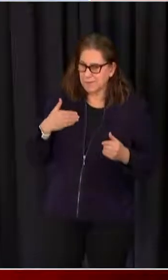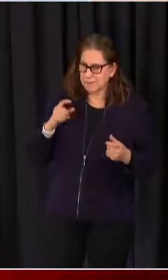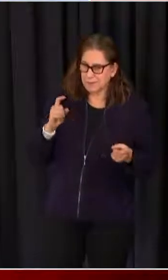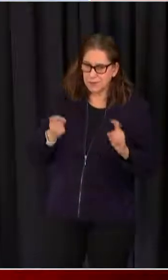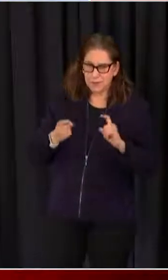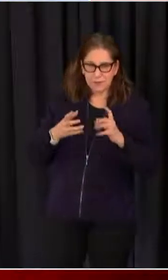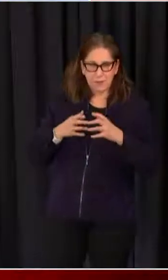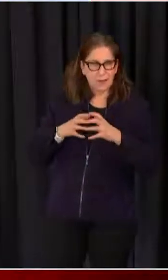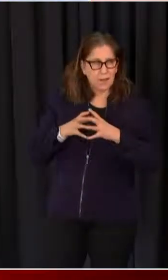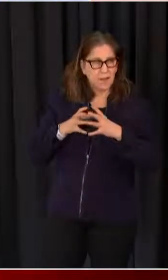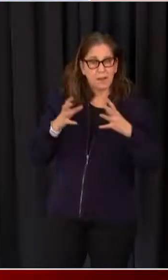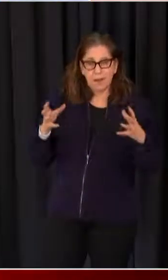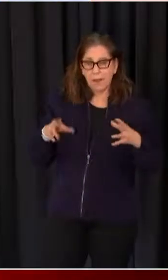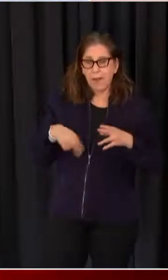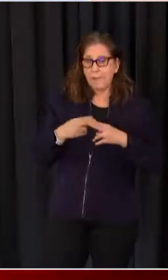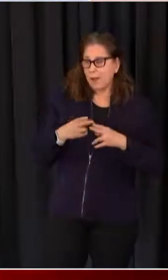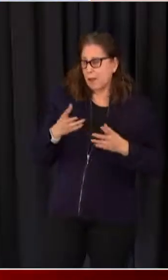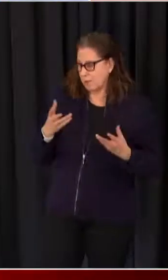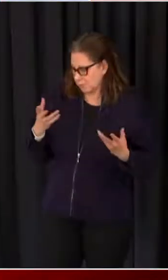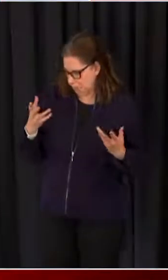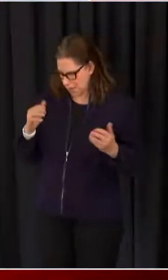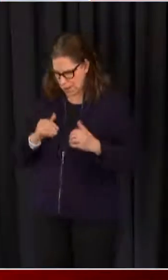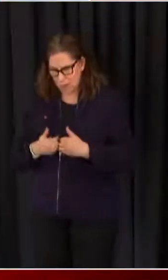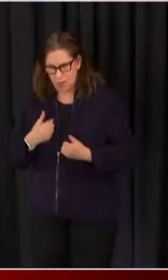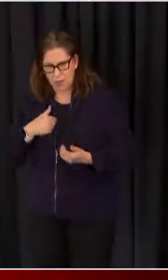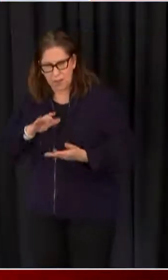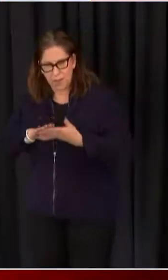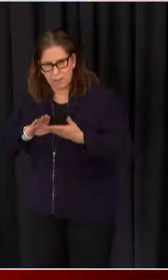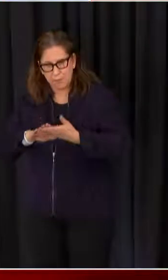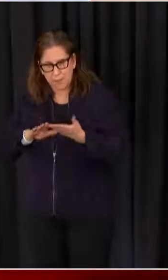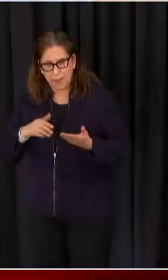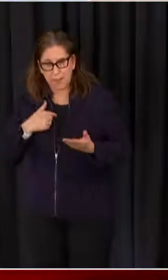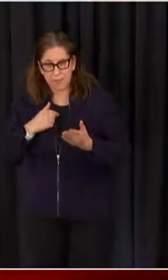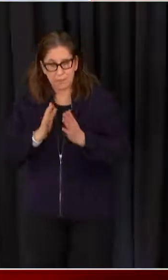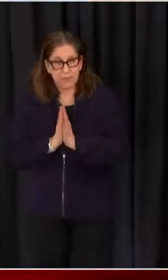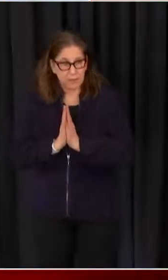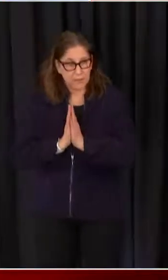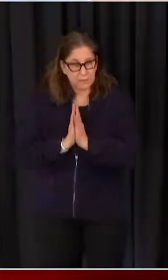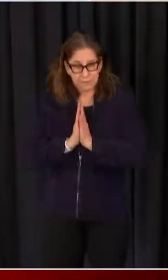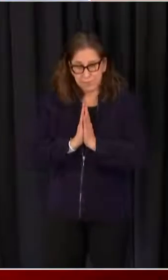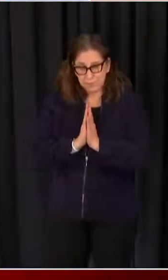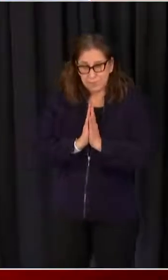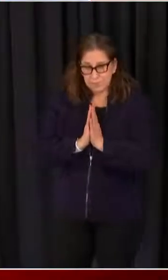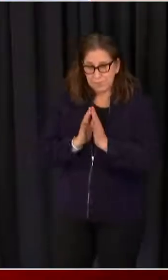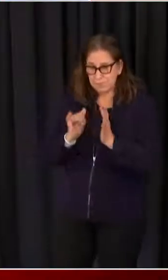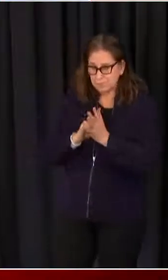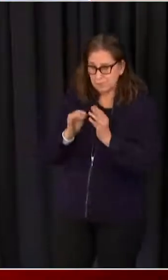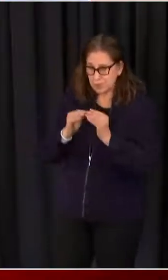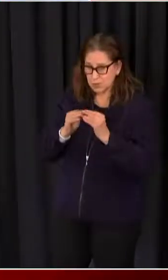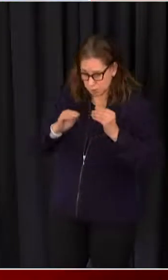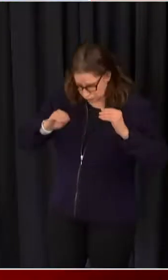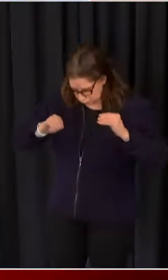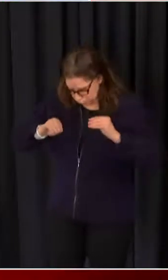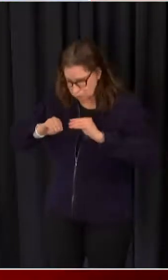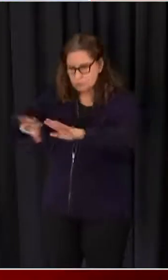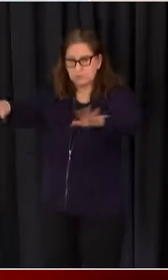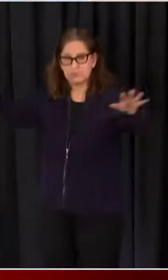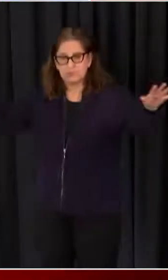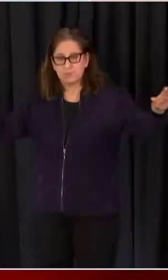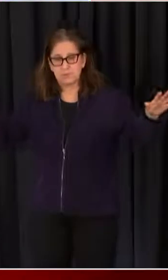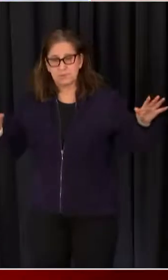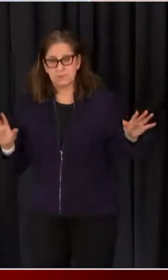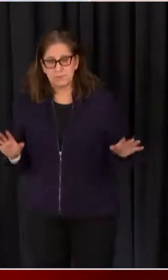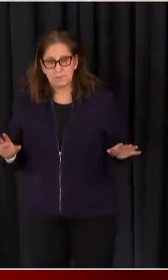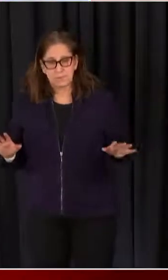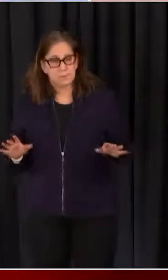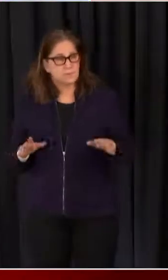lot about how we can recover from this virus. So I pray that is the truth. And more than that, that all of these systems